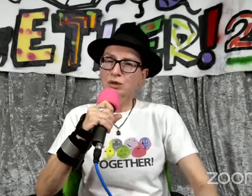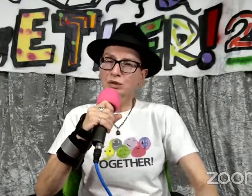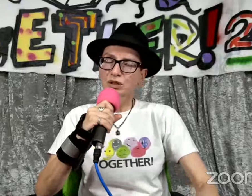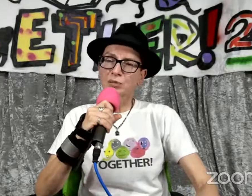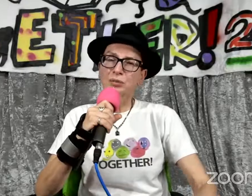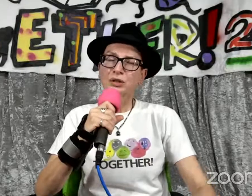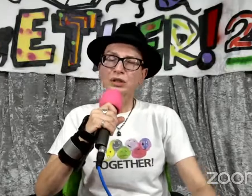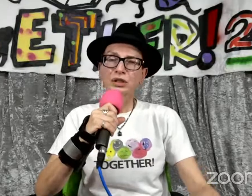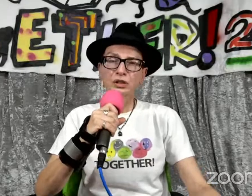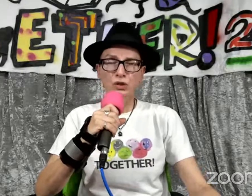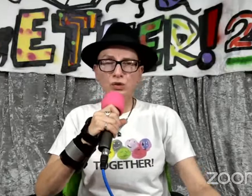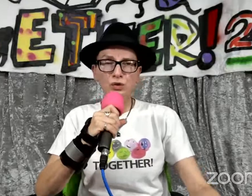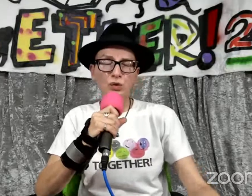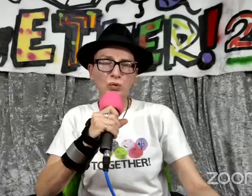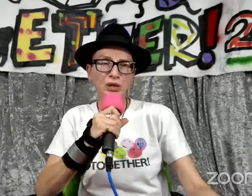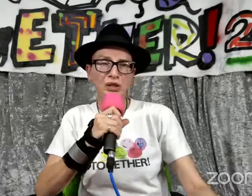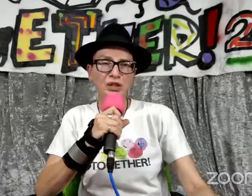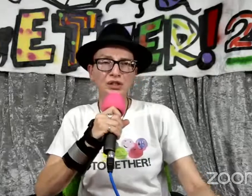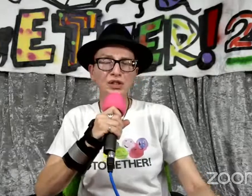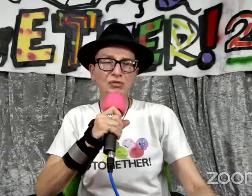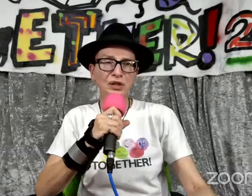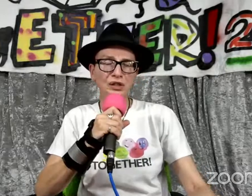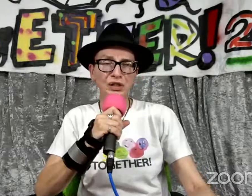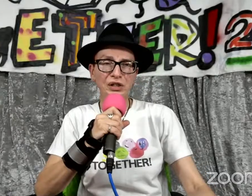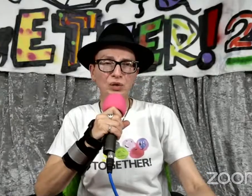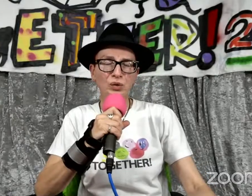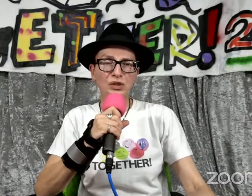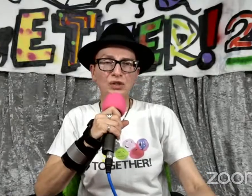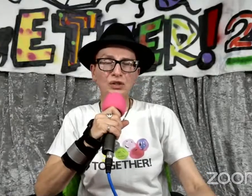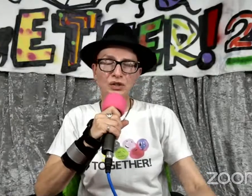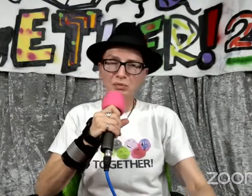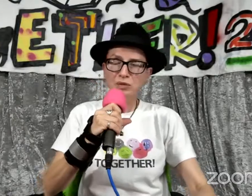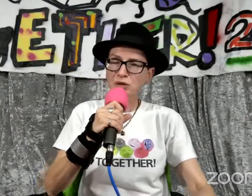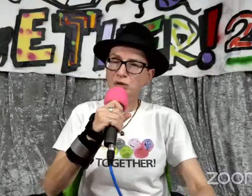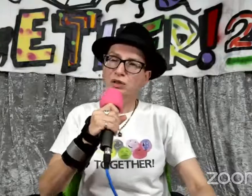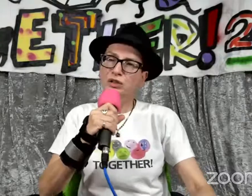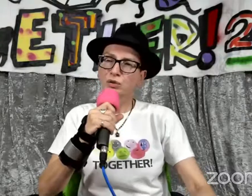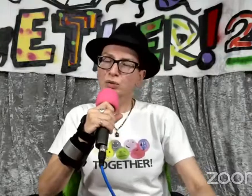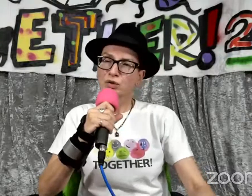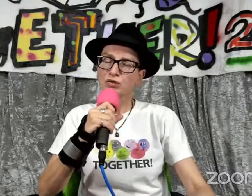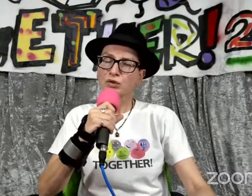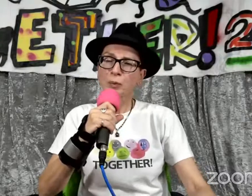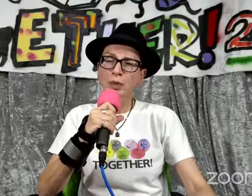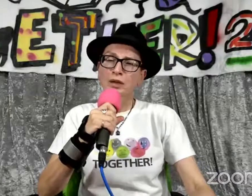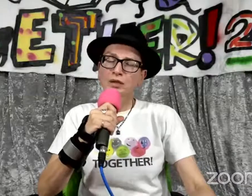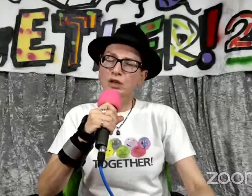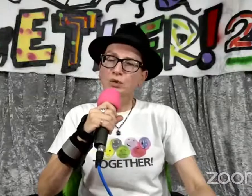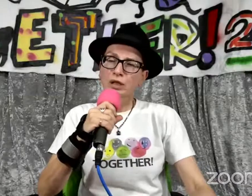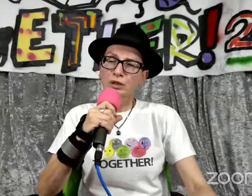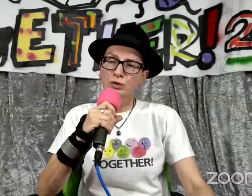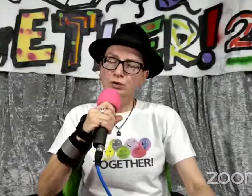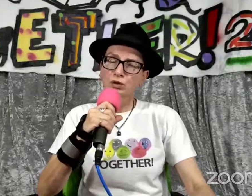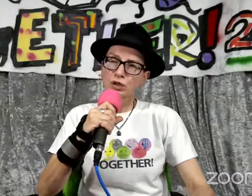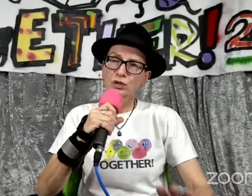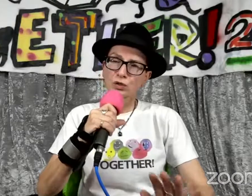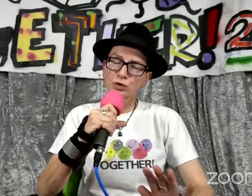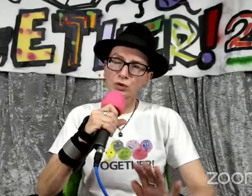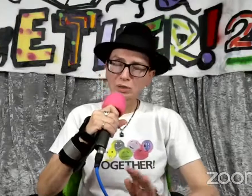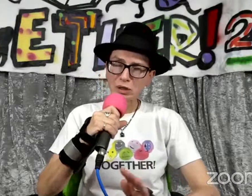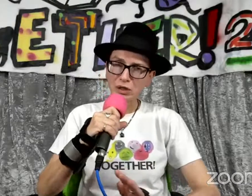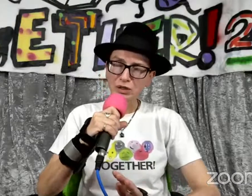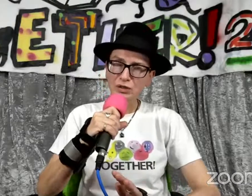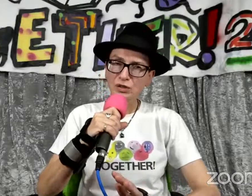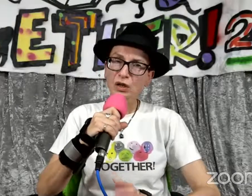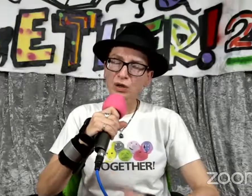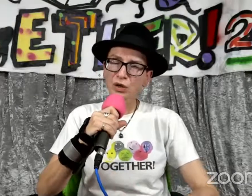I think the company should all be getting ready now, which is absolutely wonderful. So in just